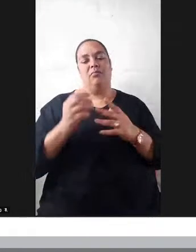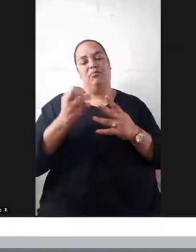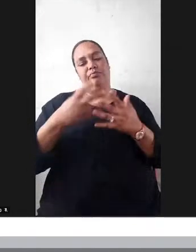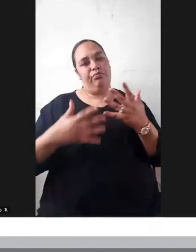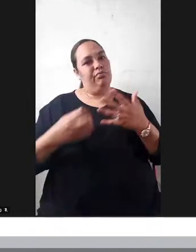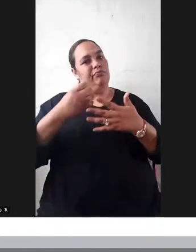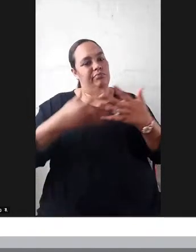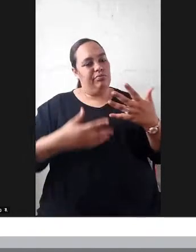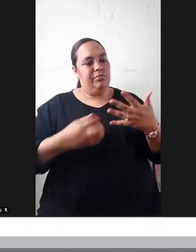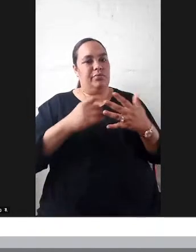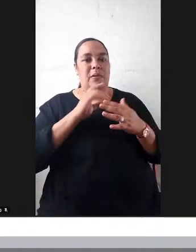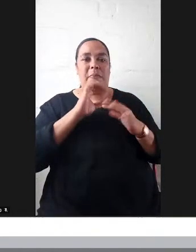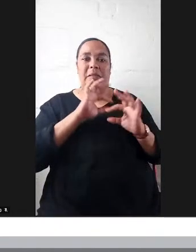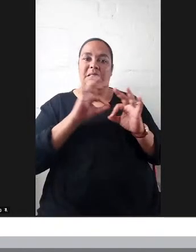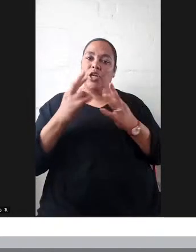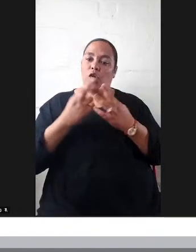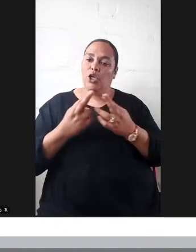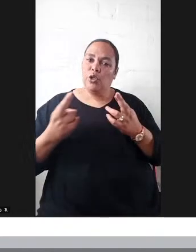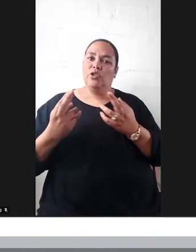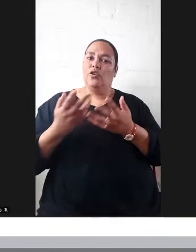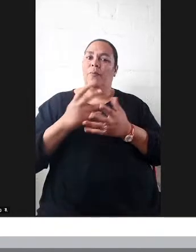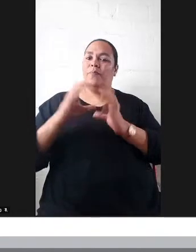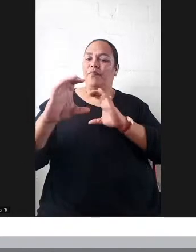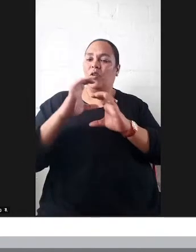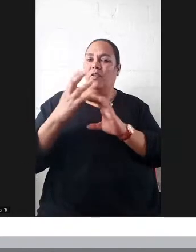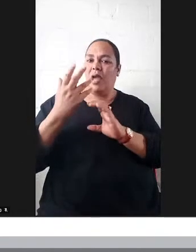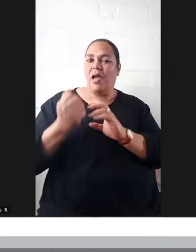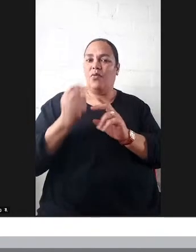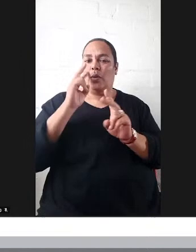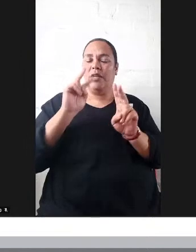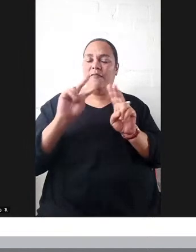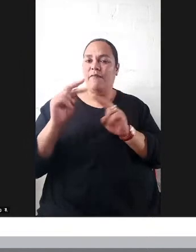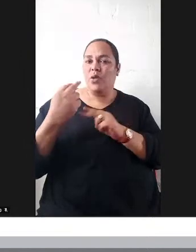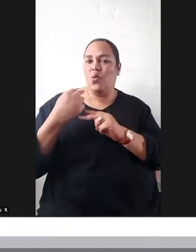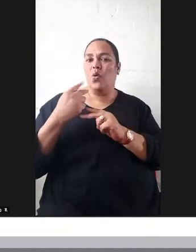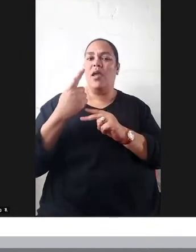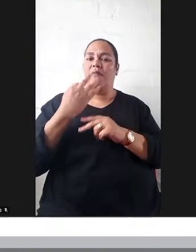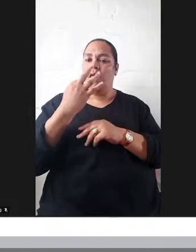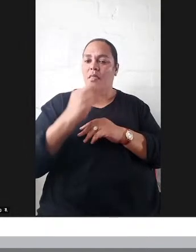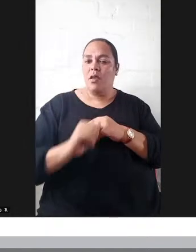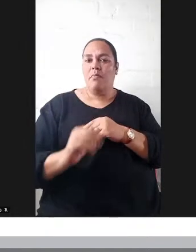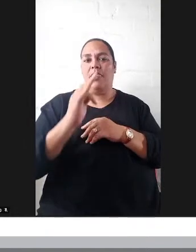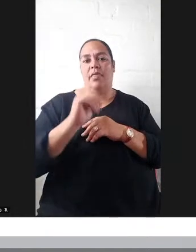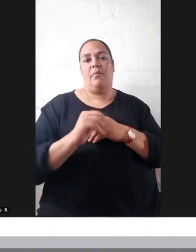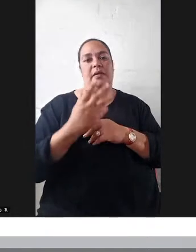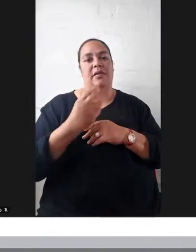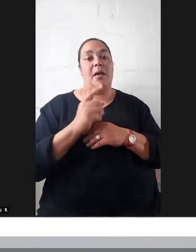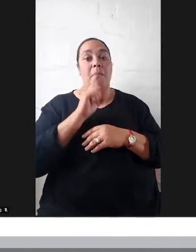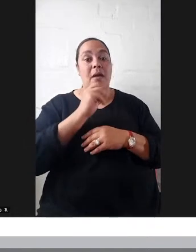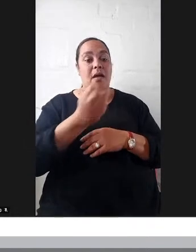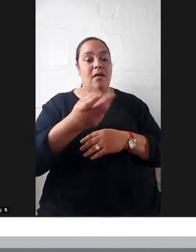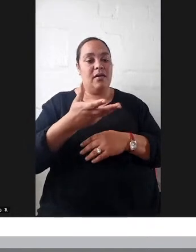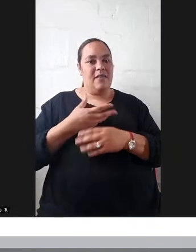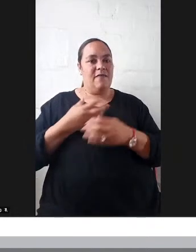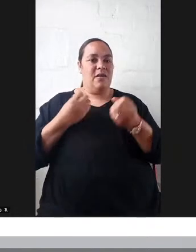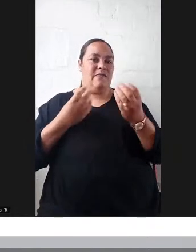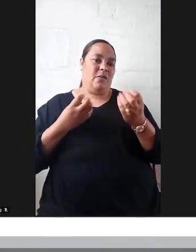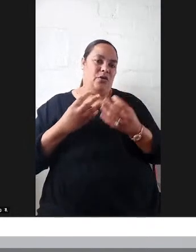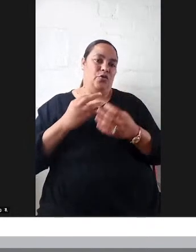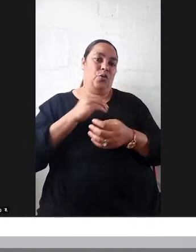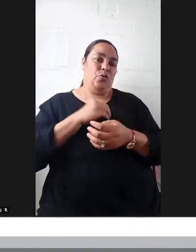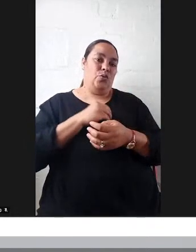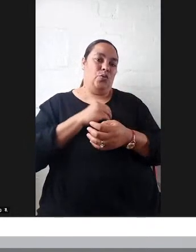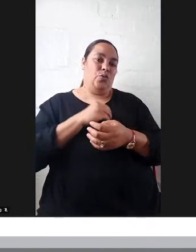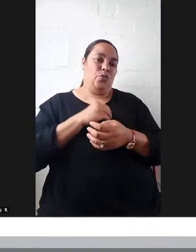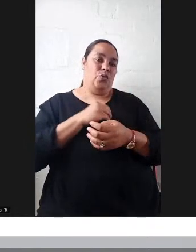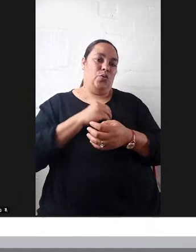those resource conversations, review conversations on a quarterly basis that provides the information to managers